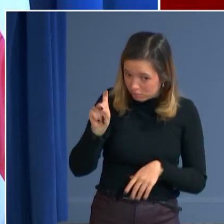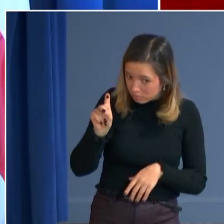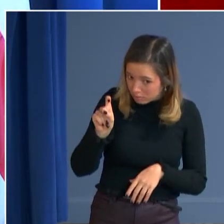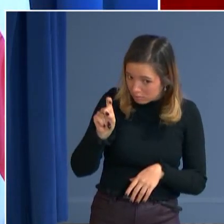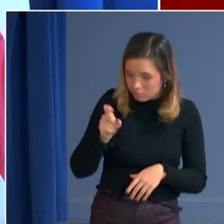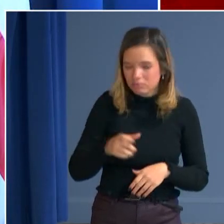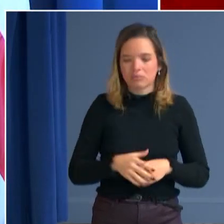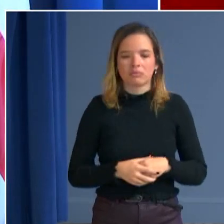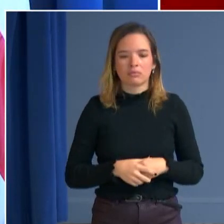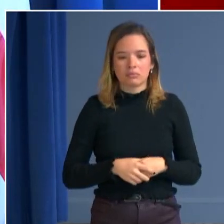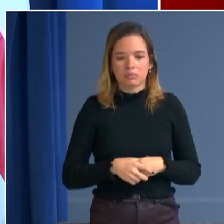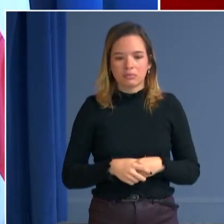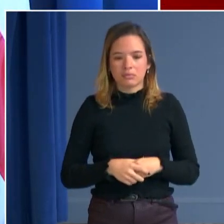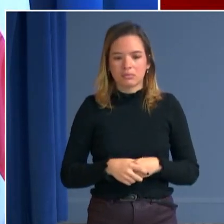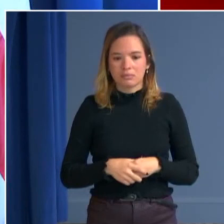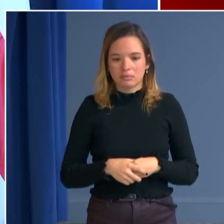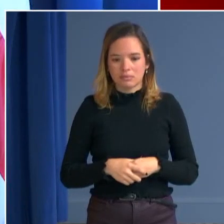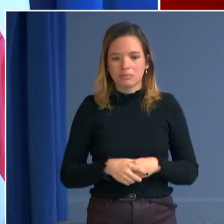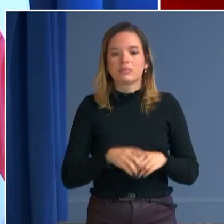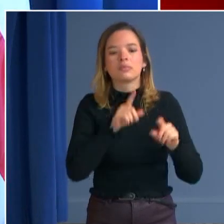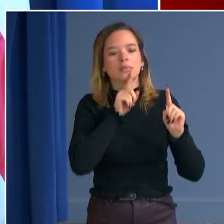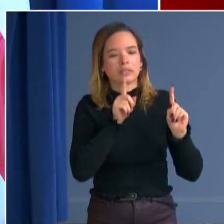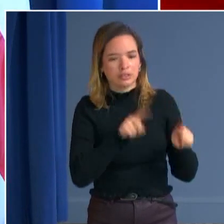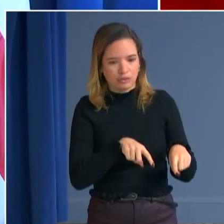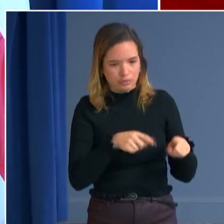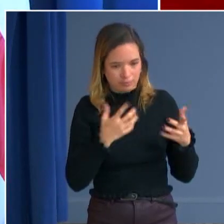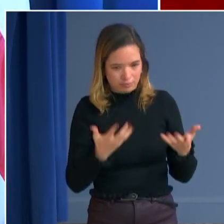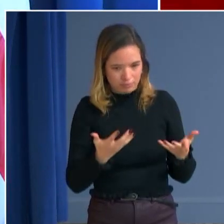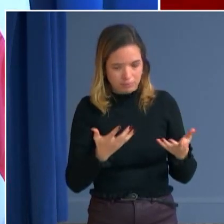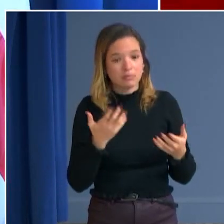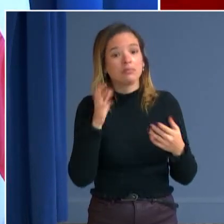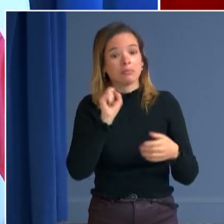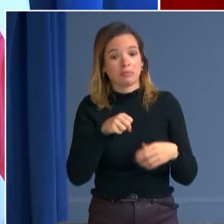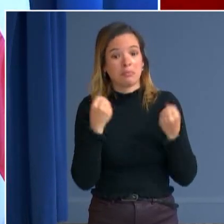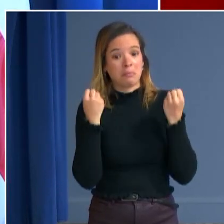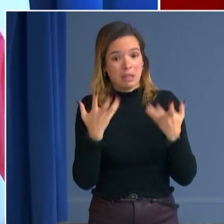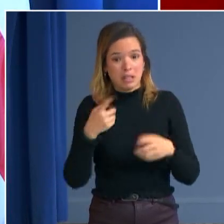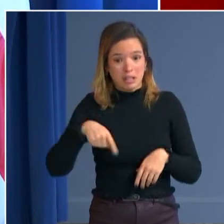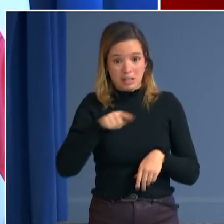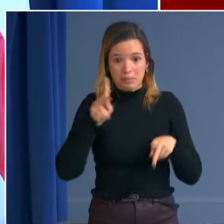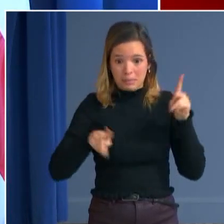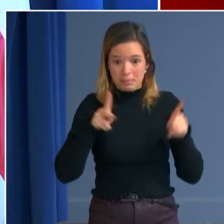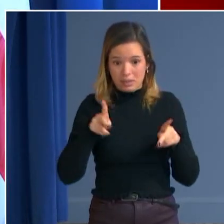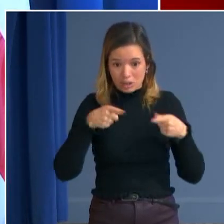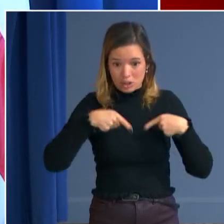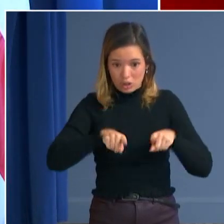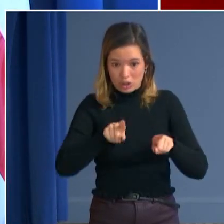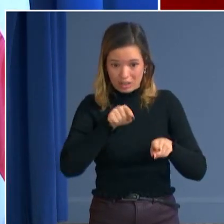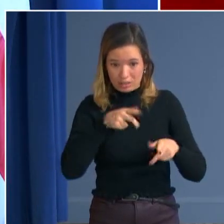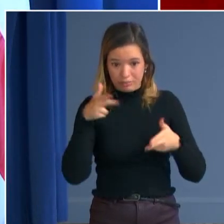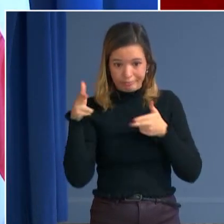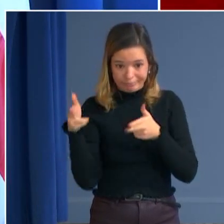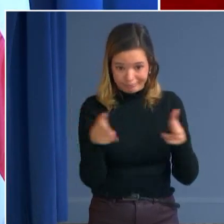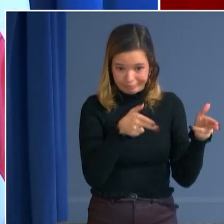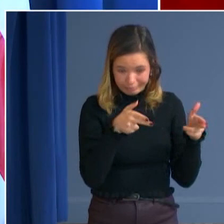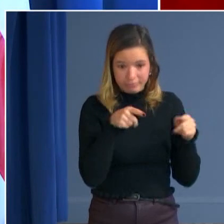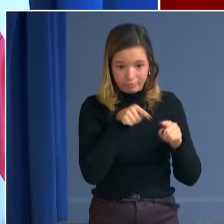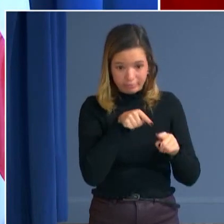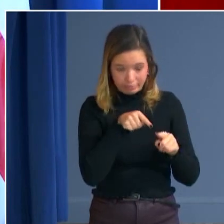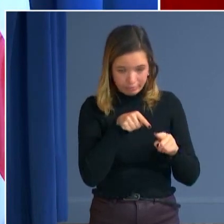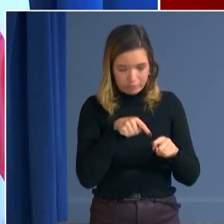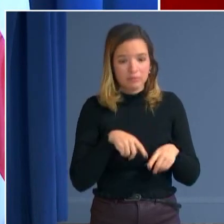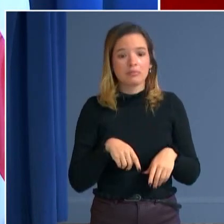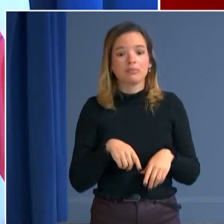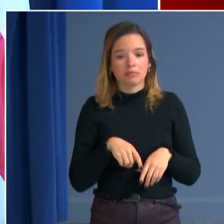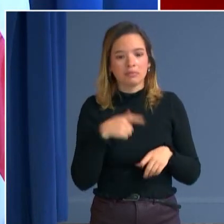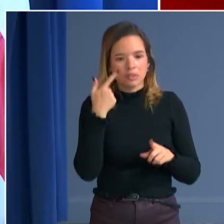that we have many of the people who were there, who were present at the time of the shooting. We know that, but there could be other